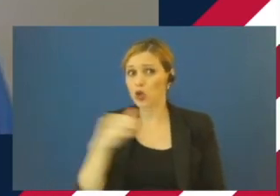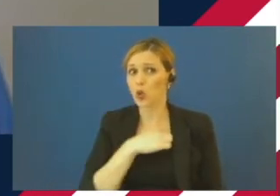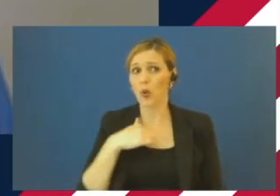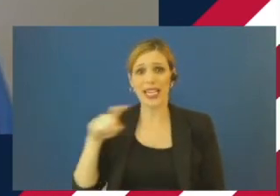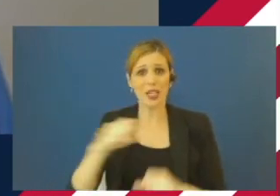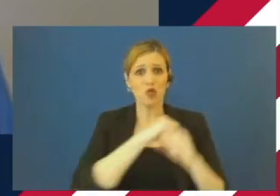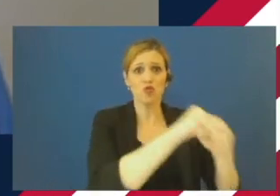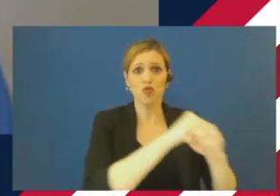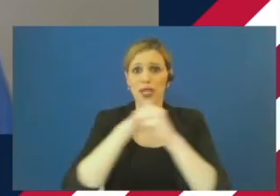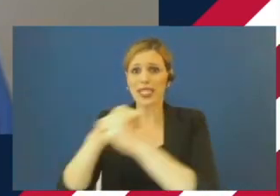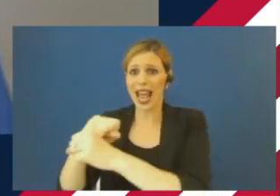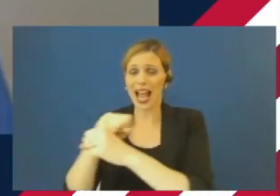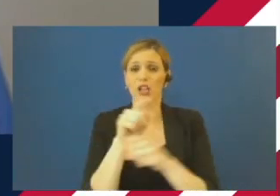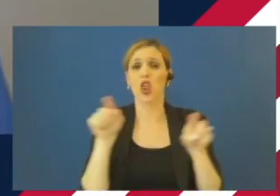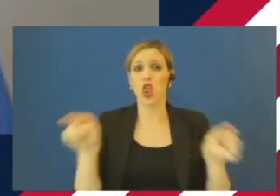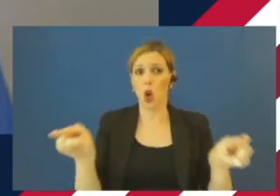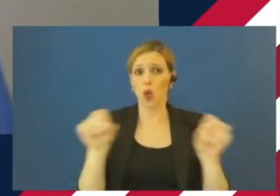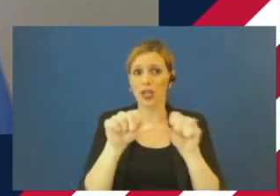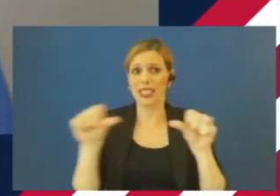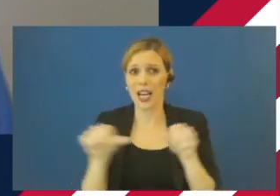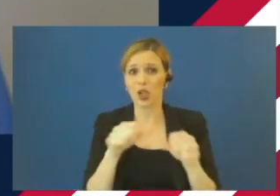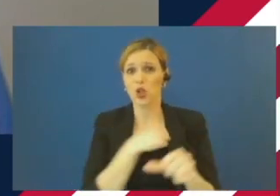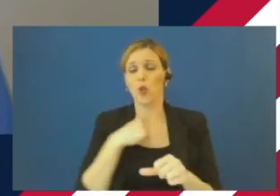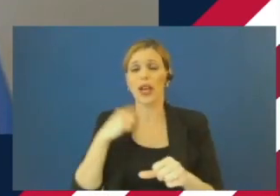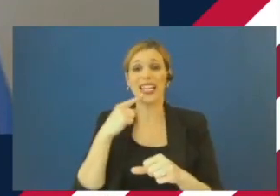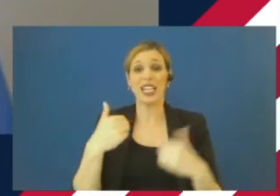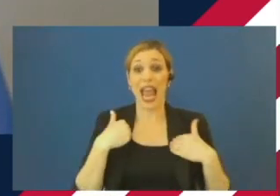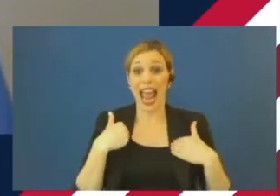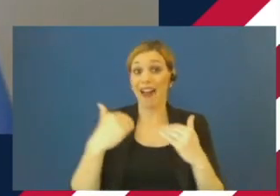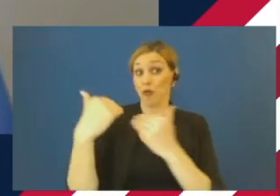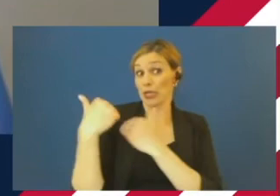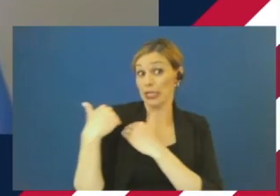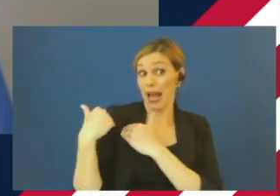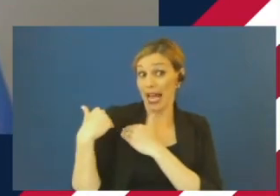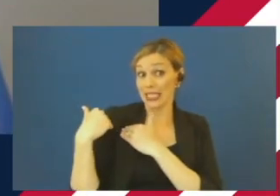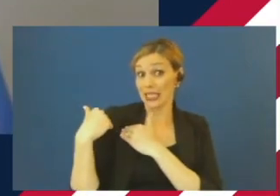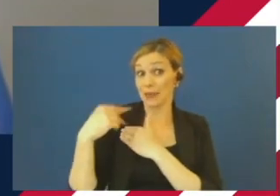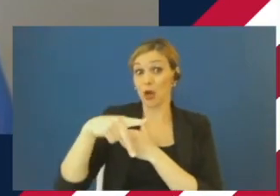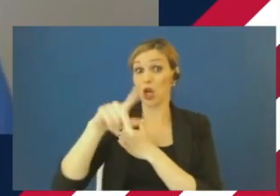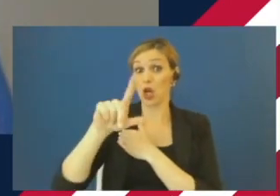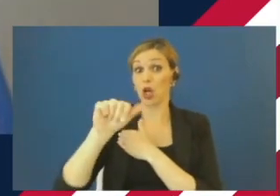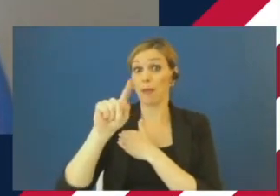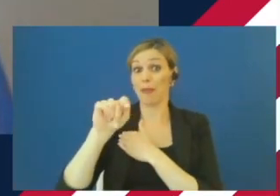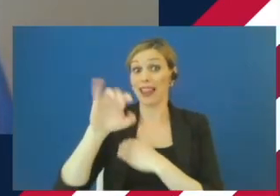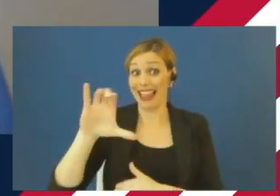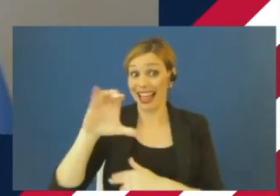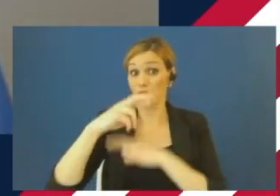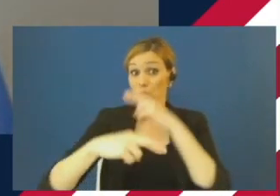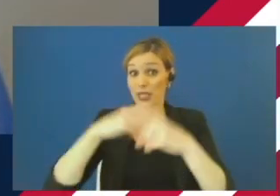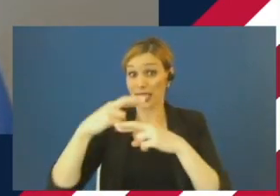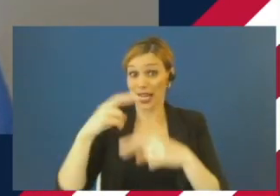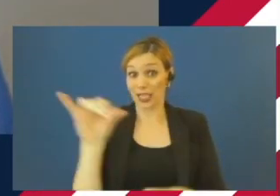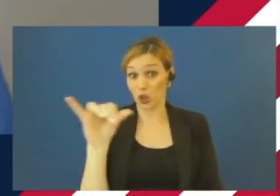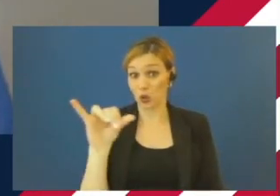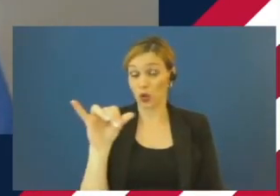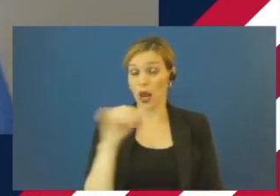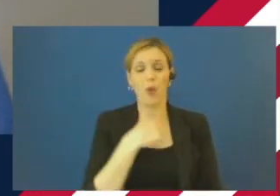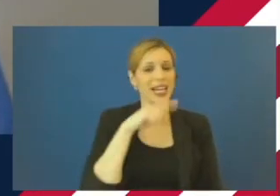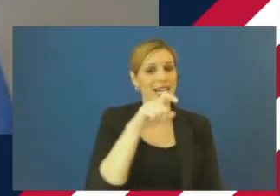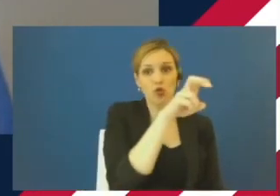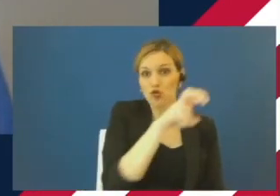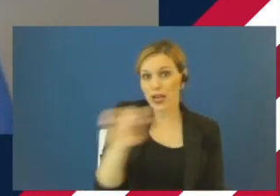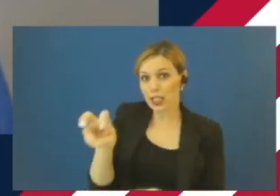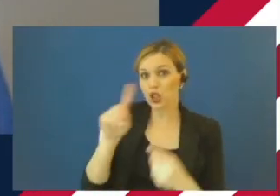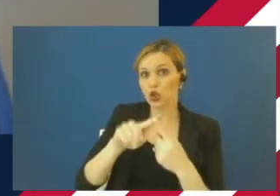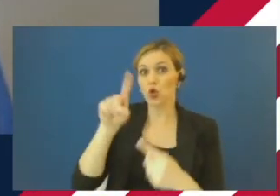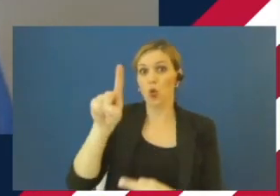incentivizing responsible plastic recycling. We support a just transition to 100% clean energy that provides